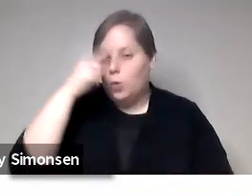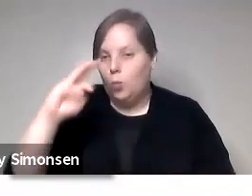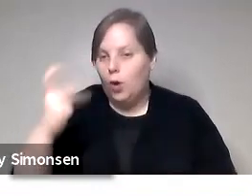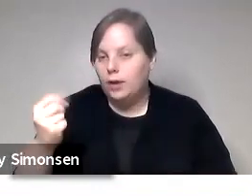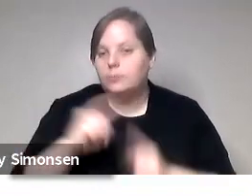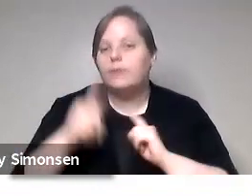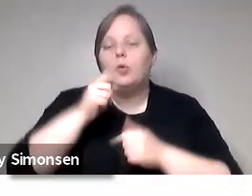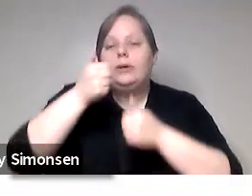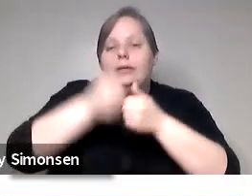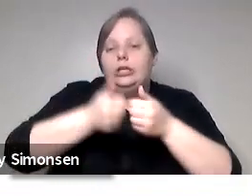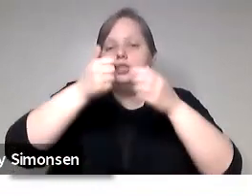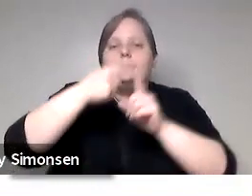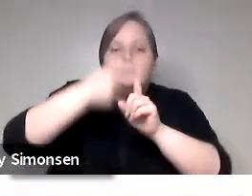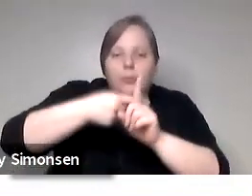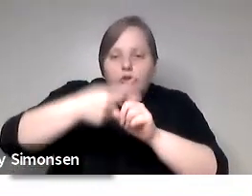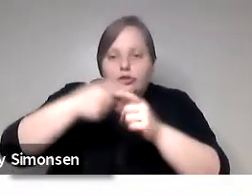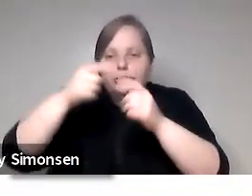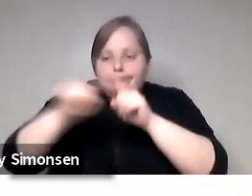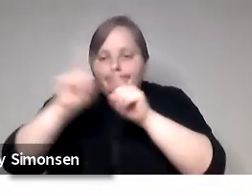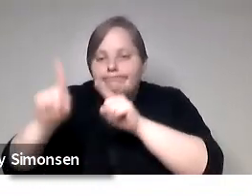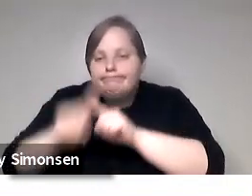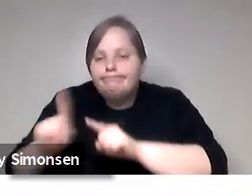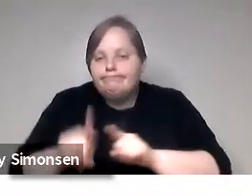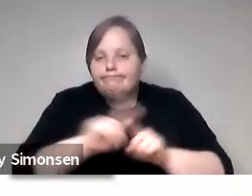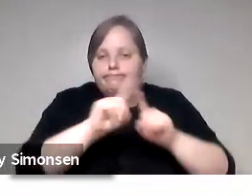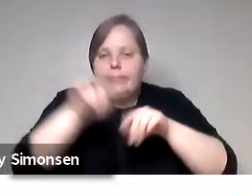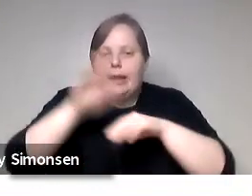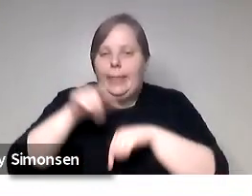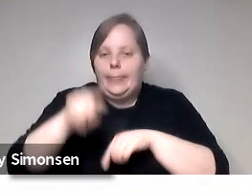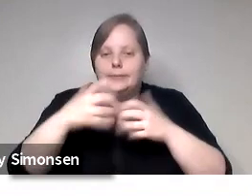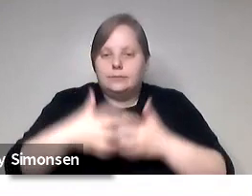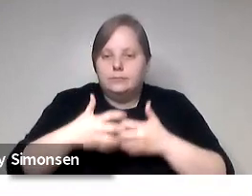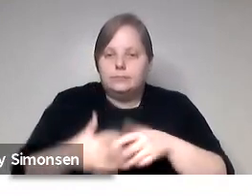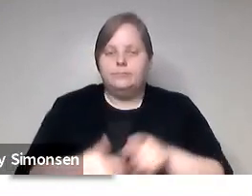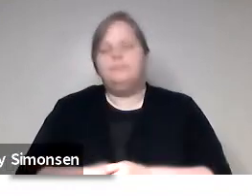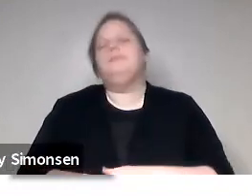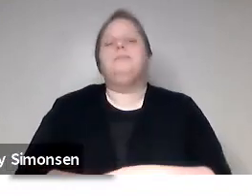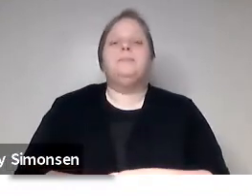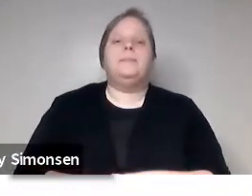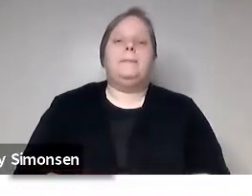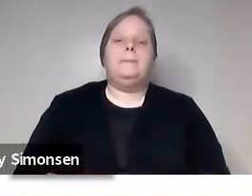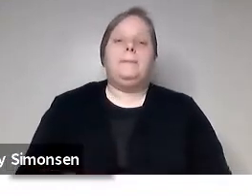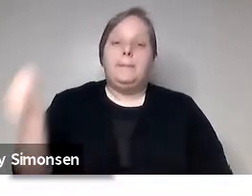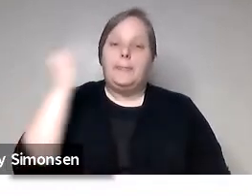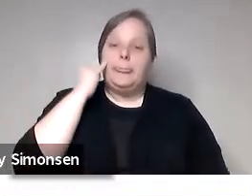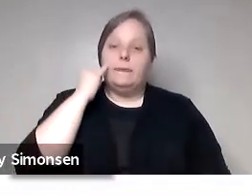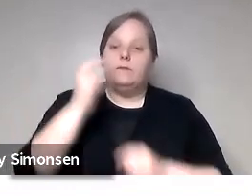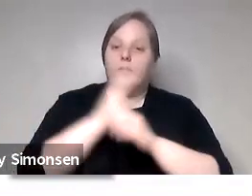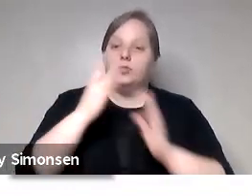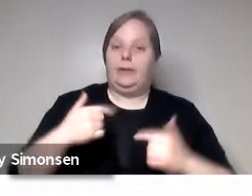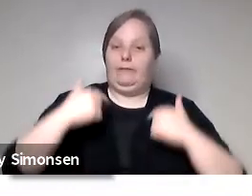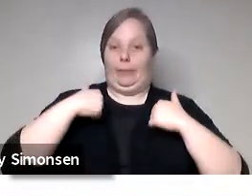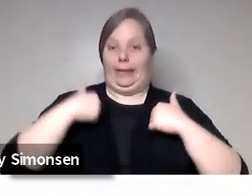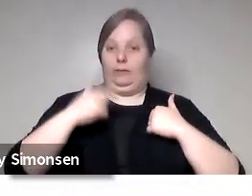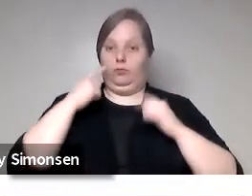each individual temperature that's on this toaster oven. If it were a consumer, if it was me,